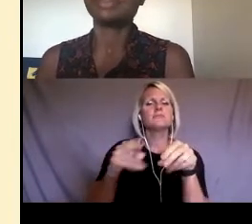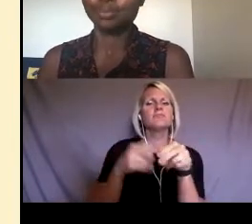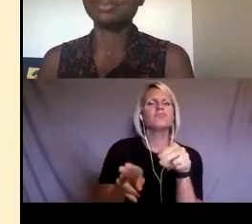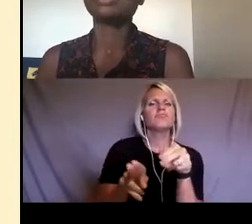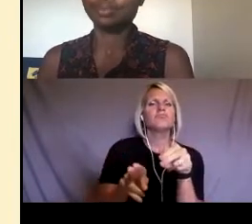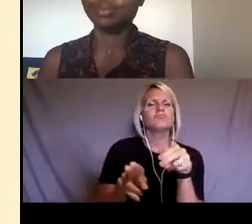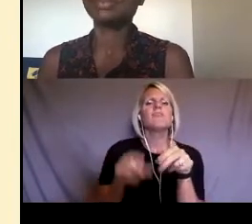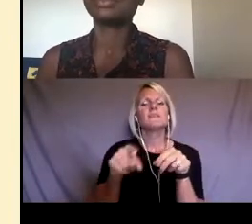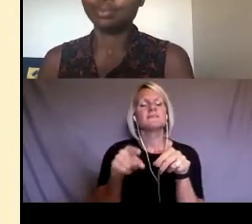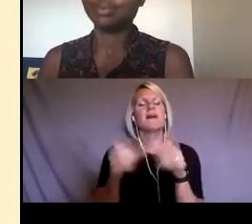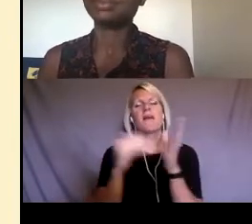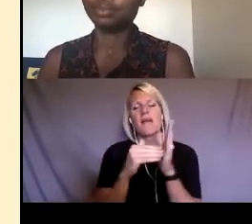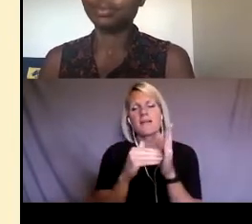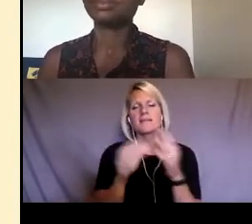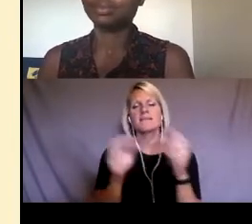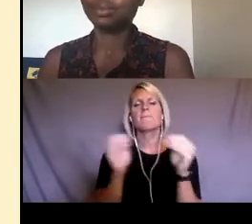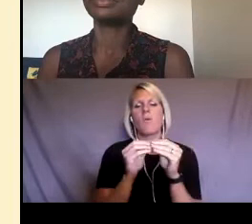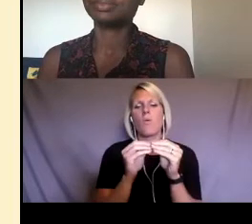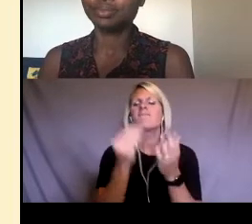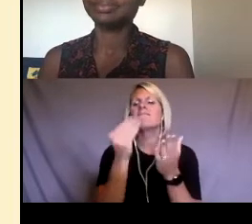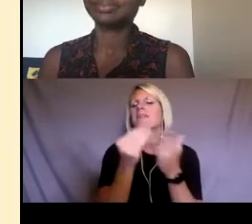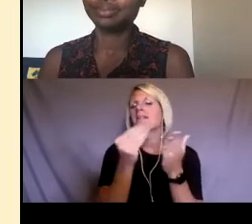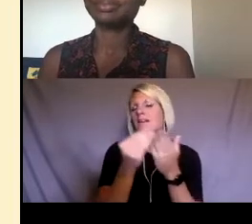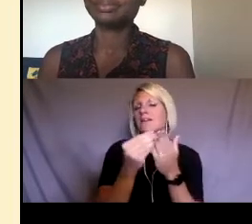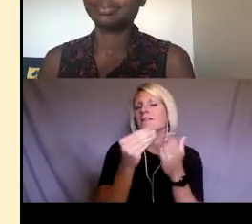the more, again, fiscally,